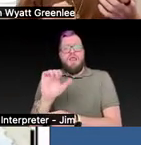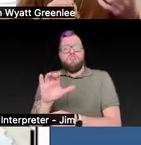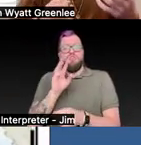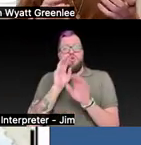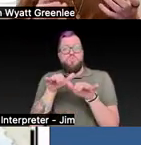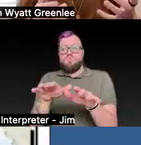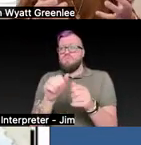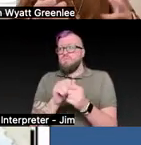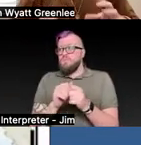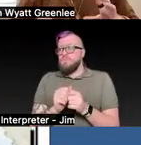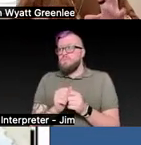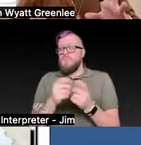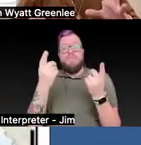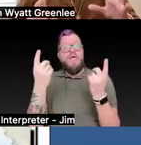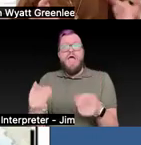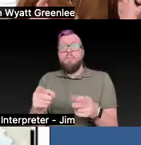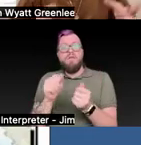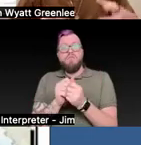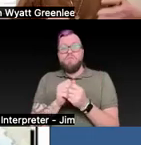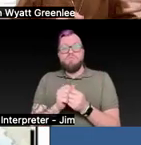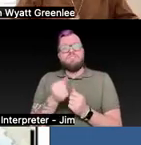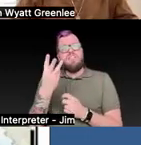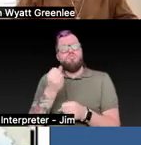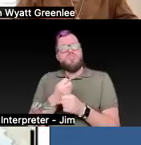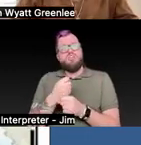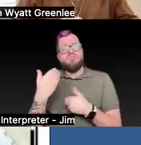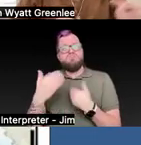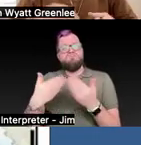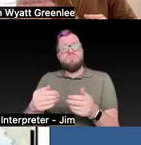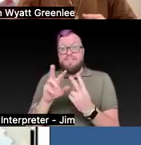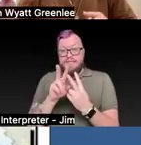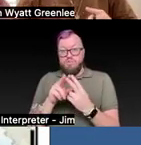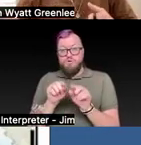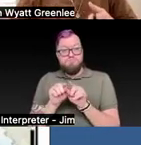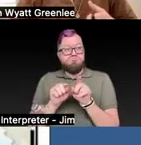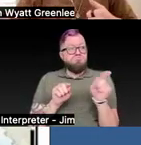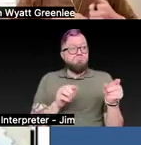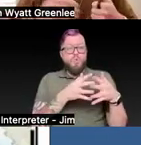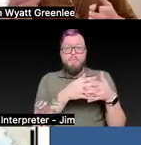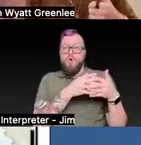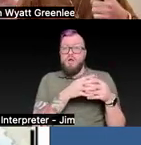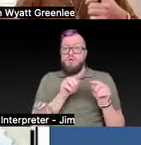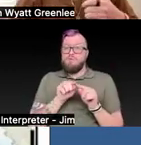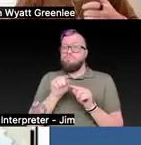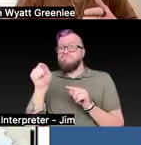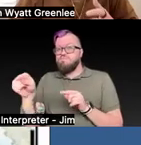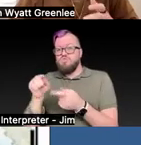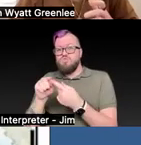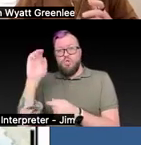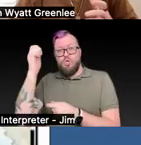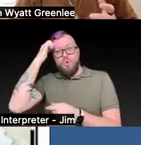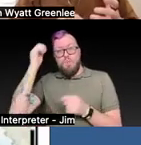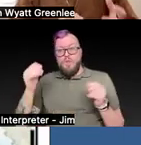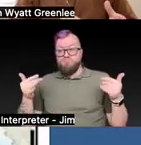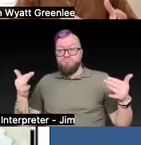migrate sort of over the course of several years, either to the Americas or to Europe, where they live their lives, and then they wind up